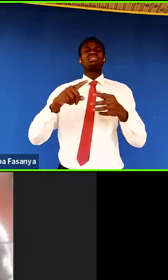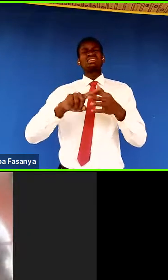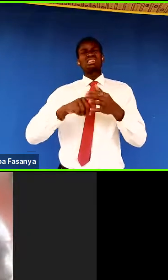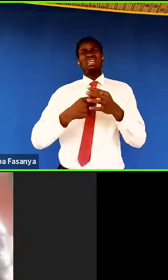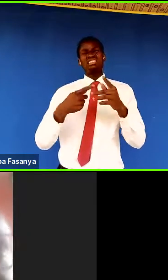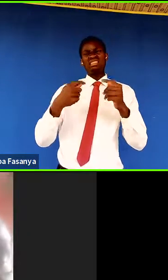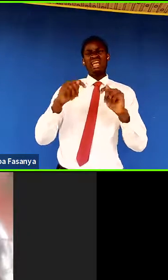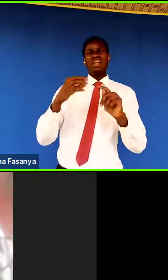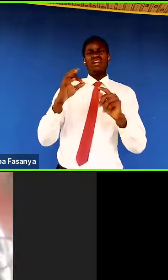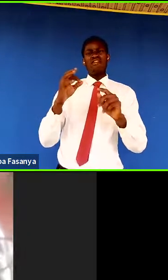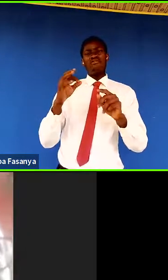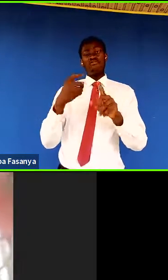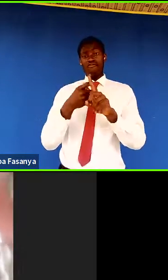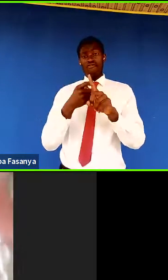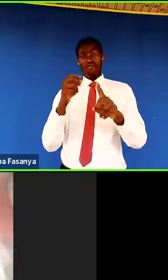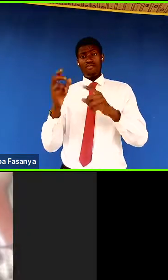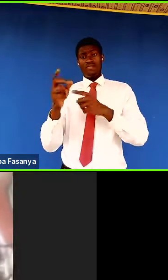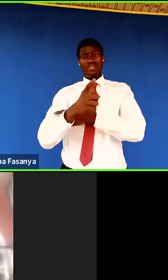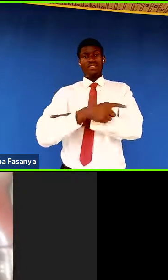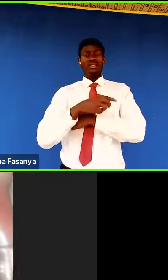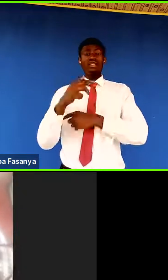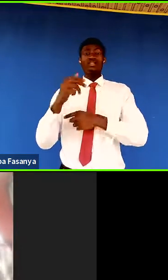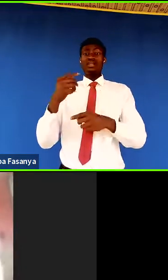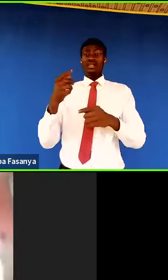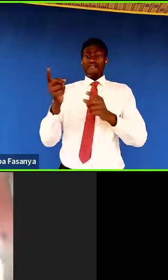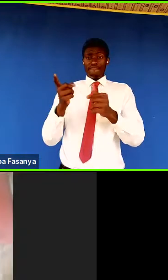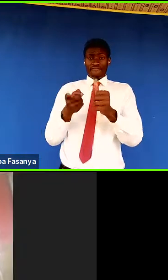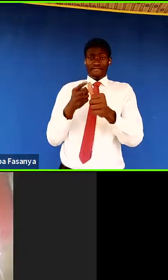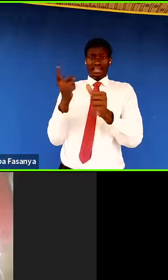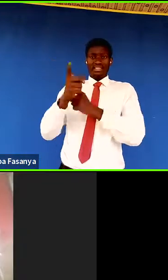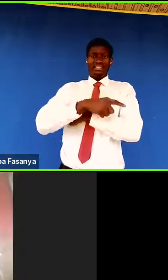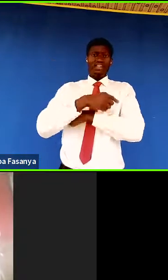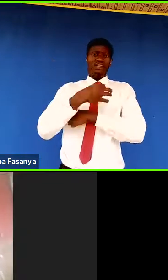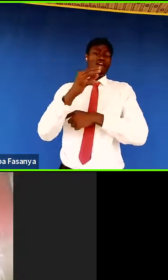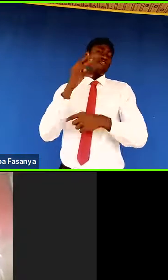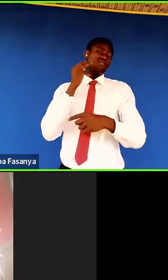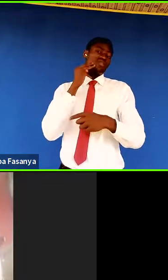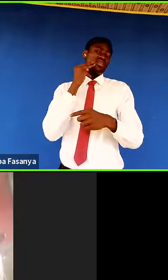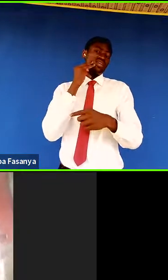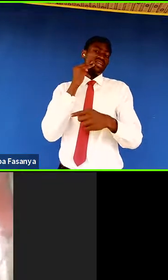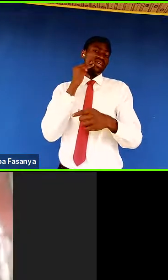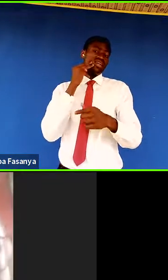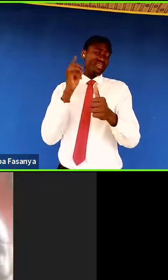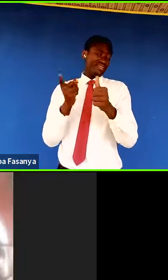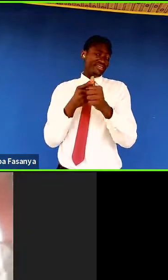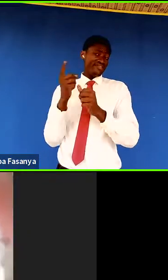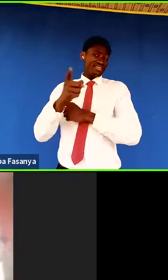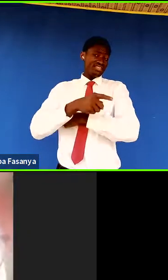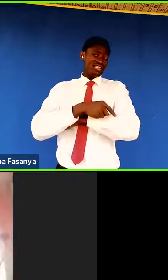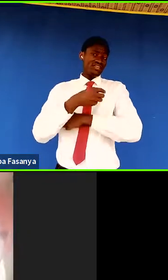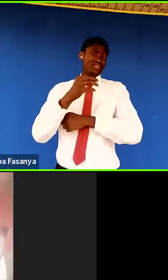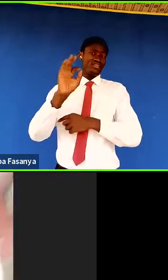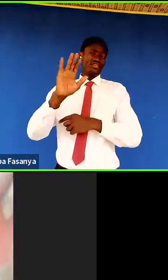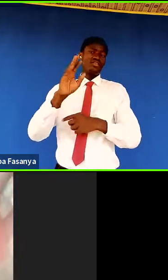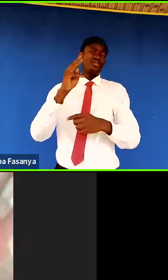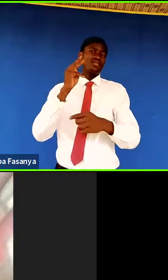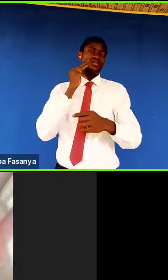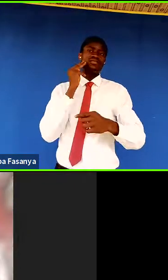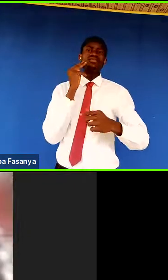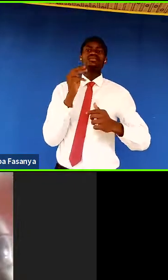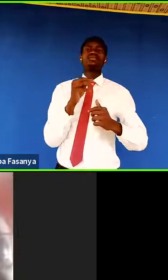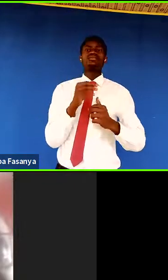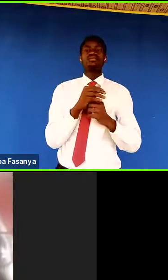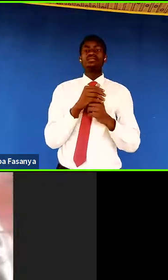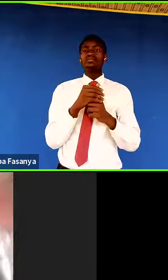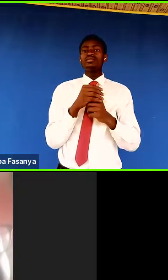the first day of the menses. Day one is the first day of your menses, not the day you end, but the day you start. So day one is the